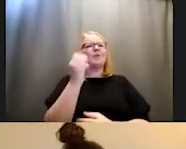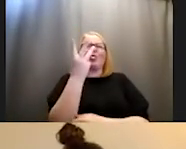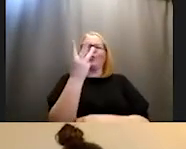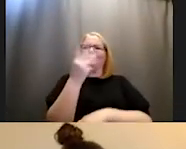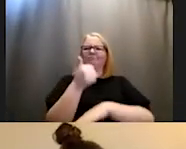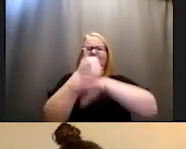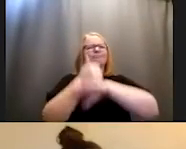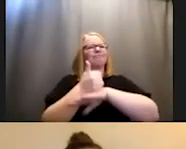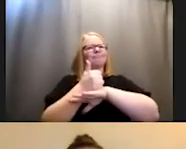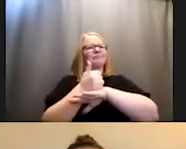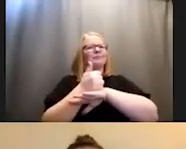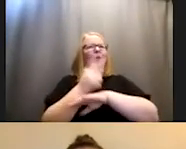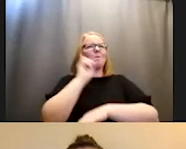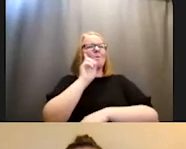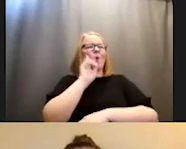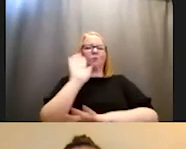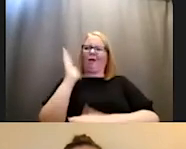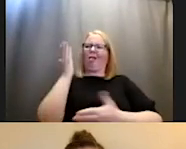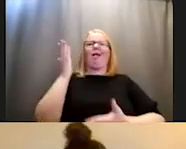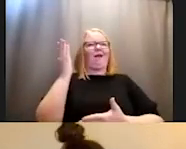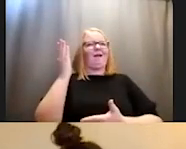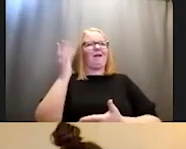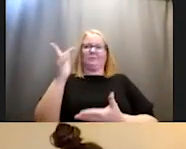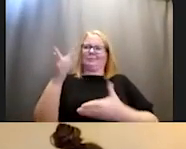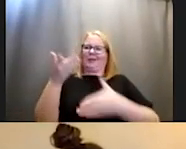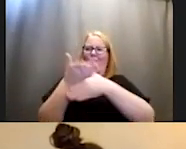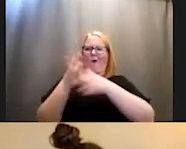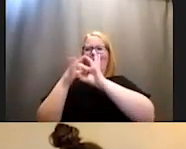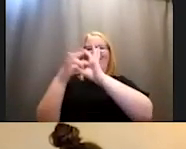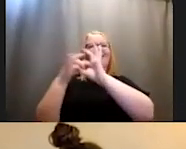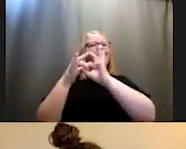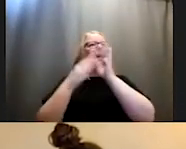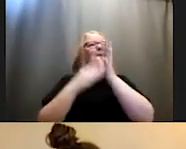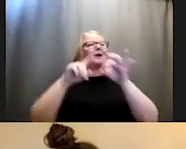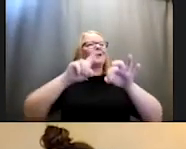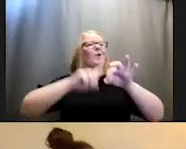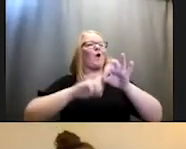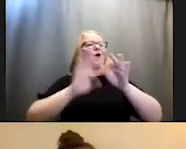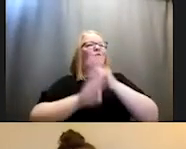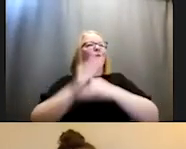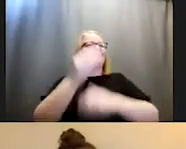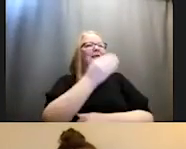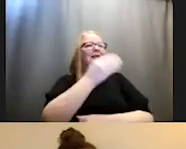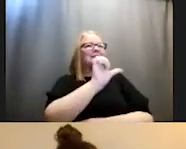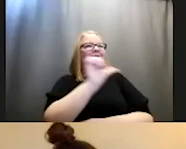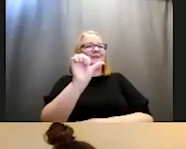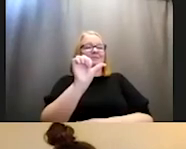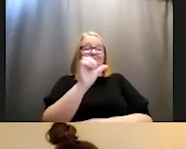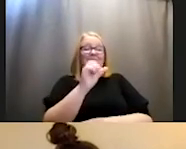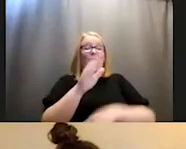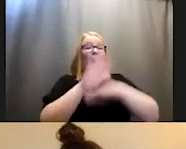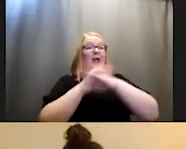British models, all of whom regularly worked with Mary Quant from 66. We've got Celia Hammond on the